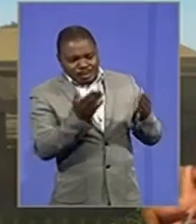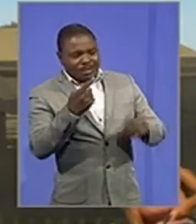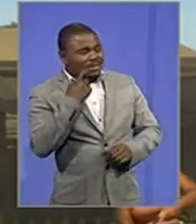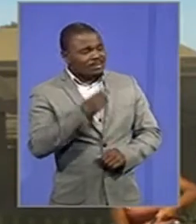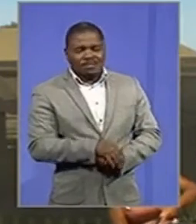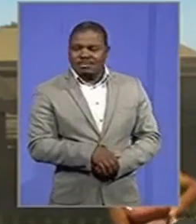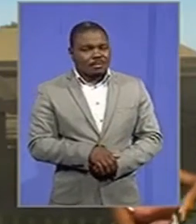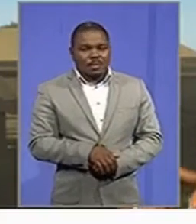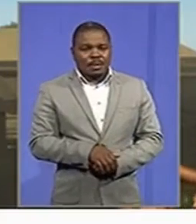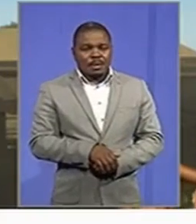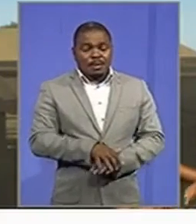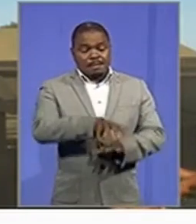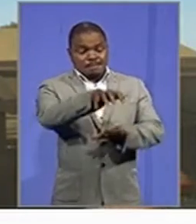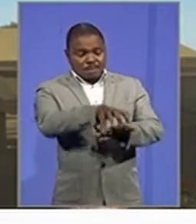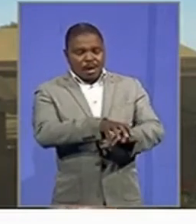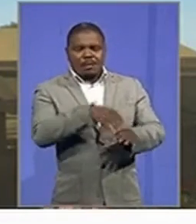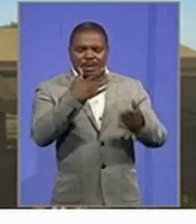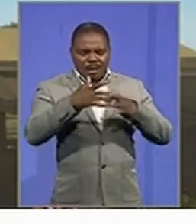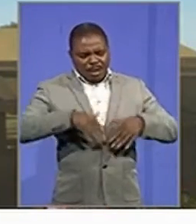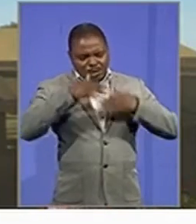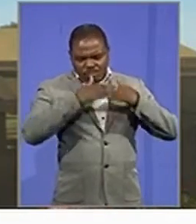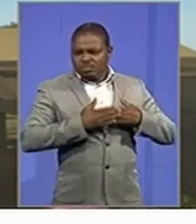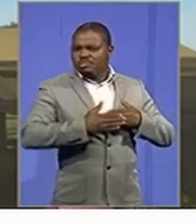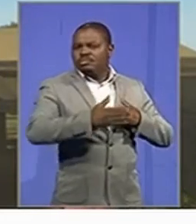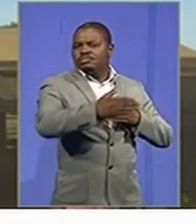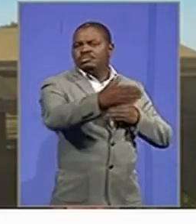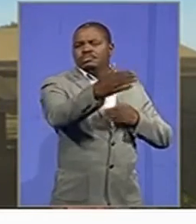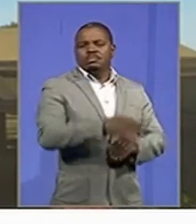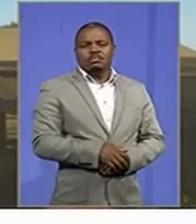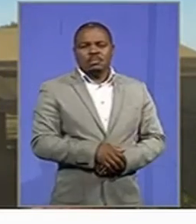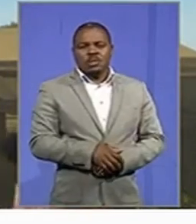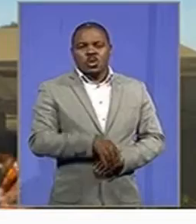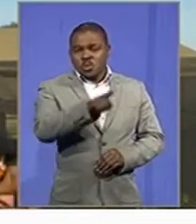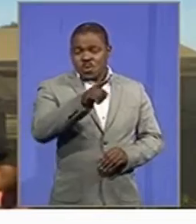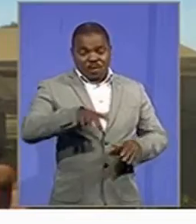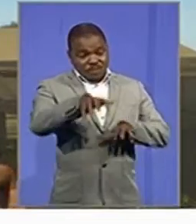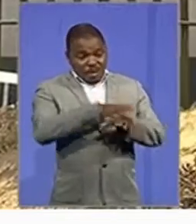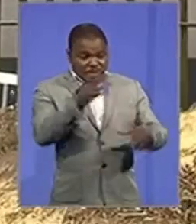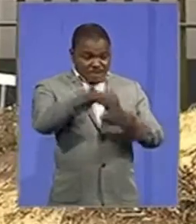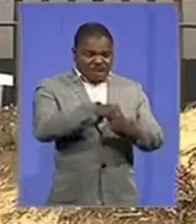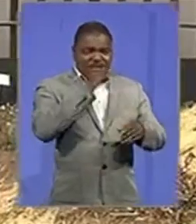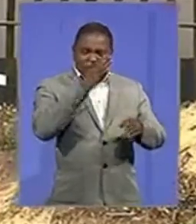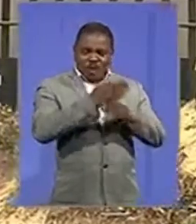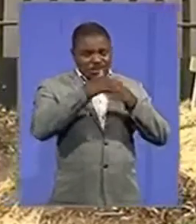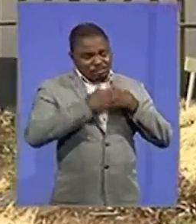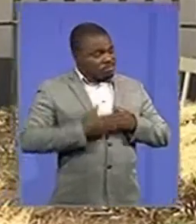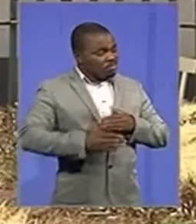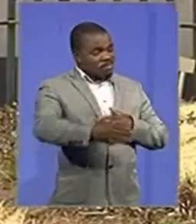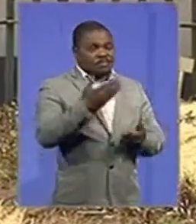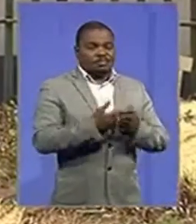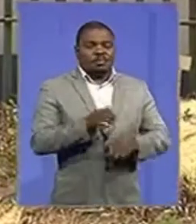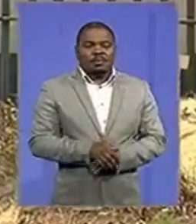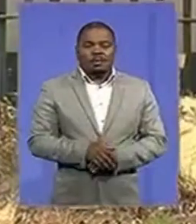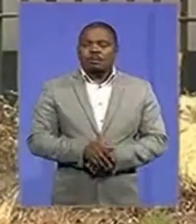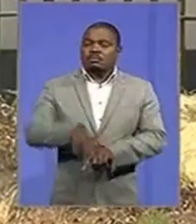a sustainable living. In fact, when you are in farming, you can live a sustainable career. Maikemišetšo a go lema